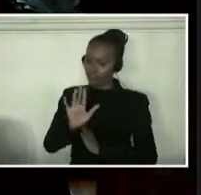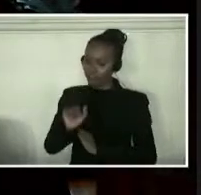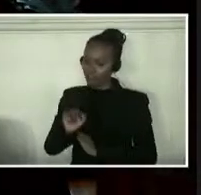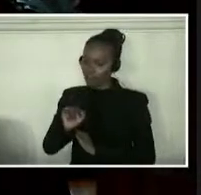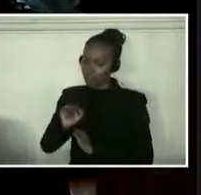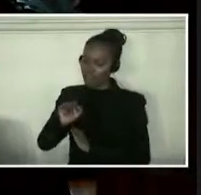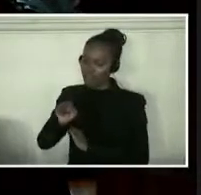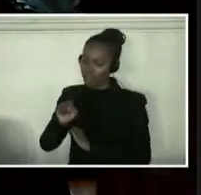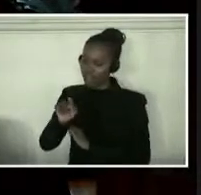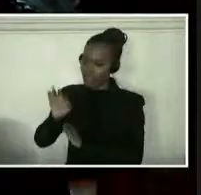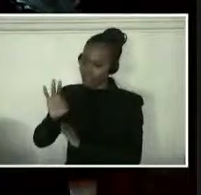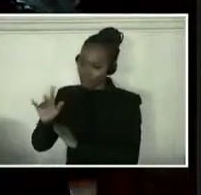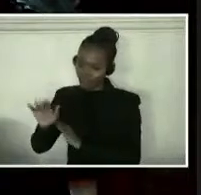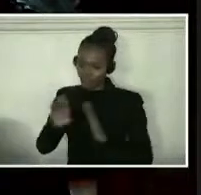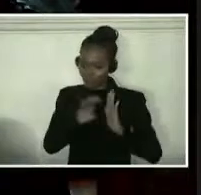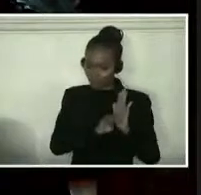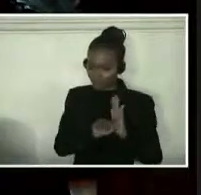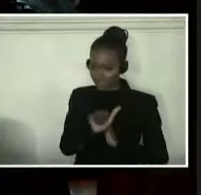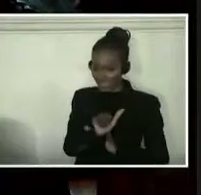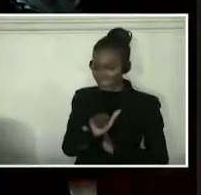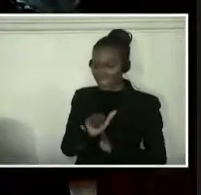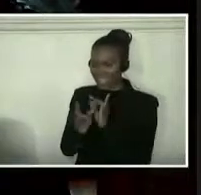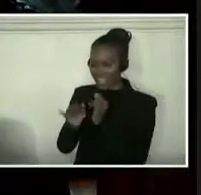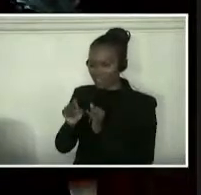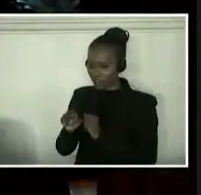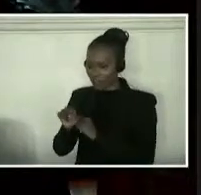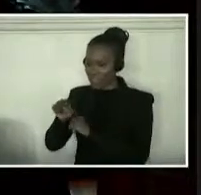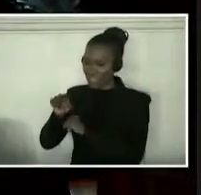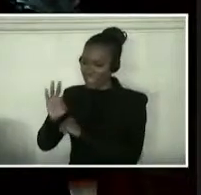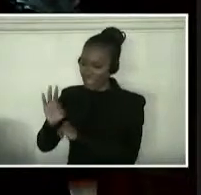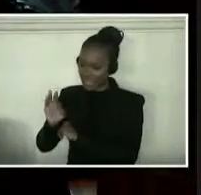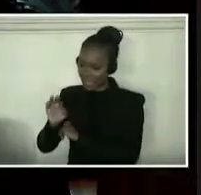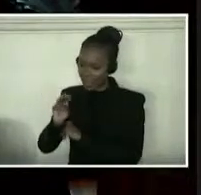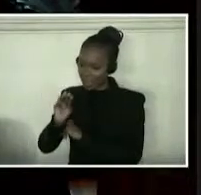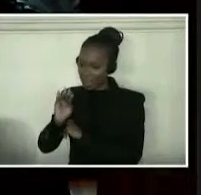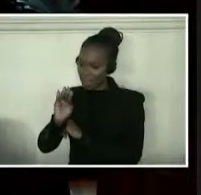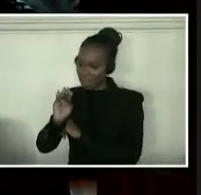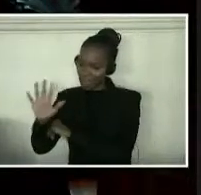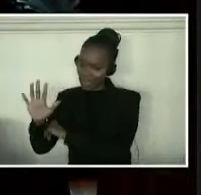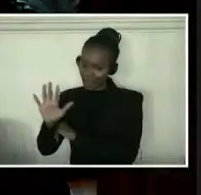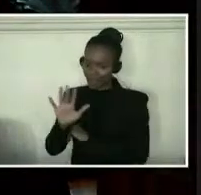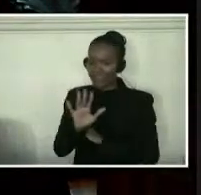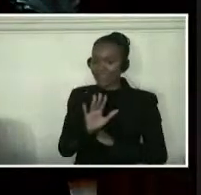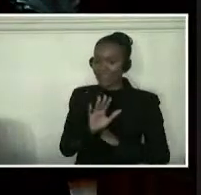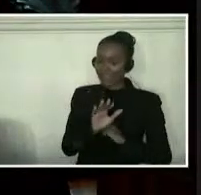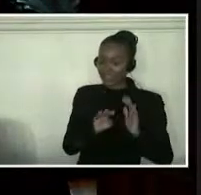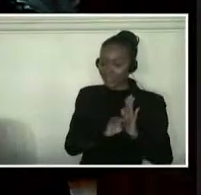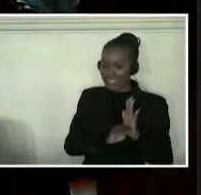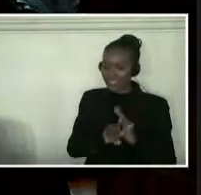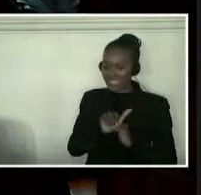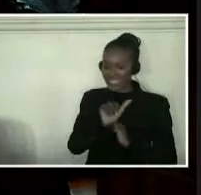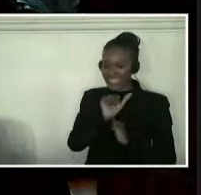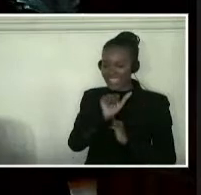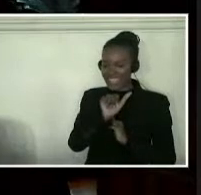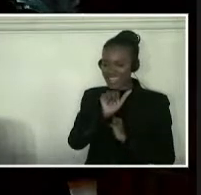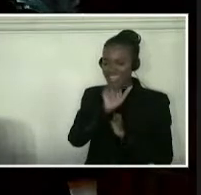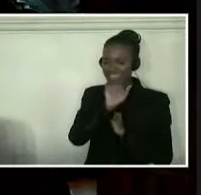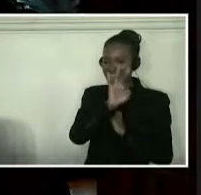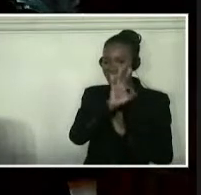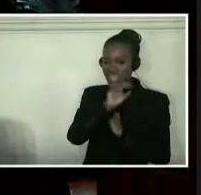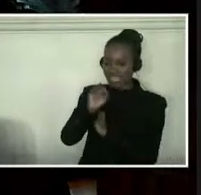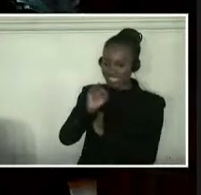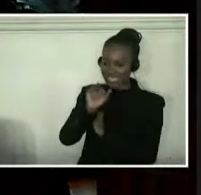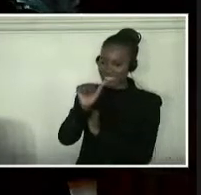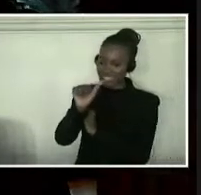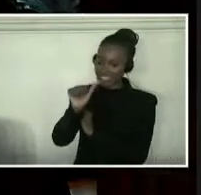eleven point three billion program seven at 362 million health facilities management